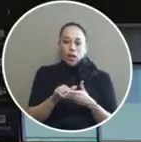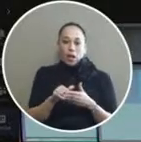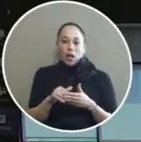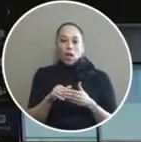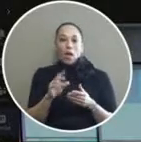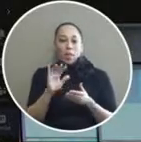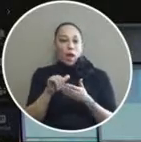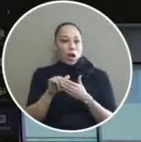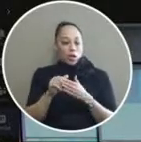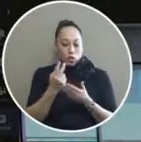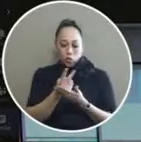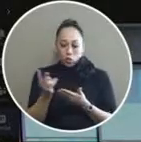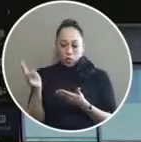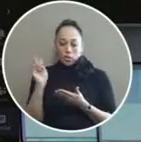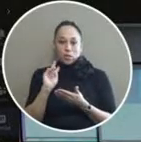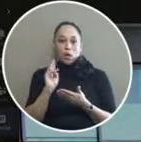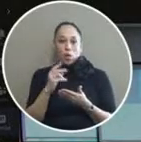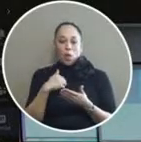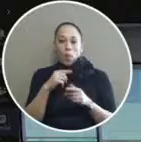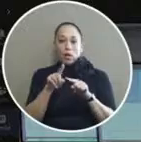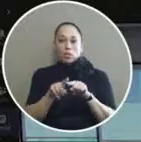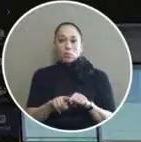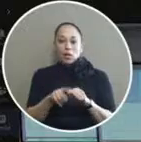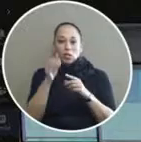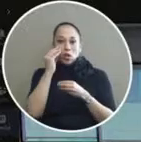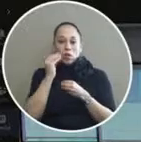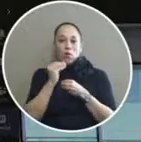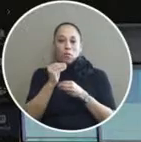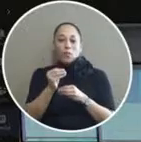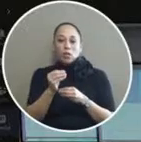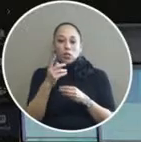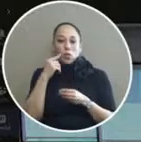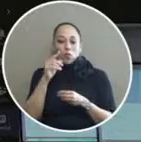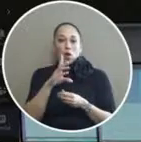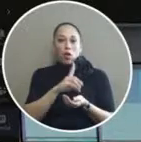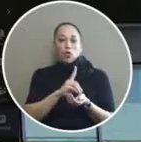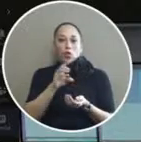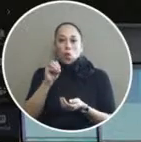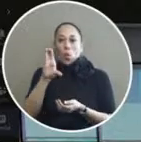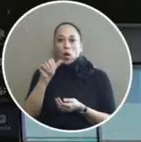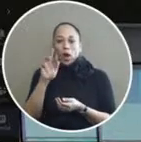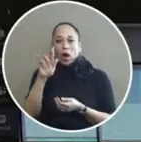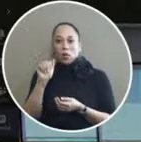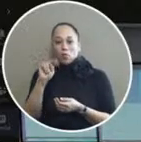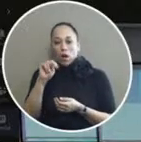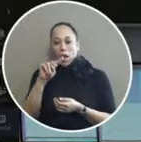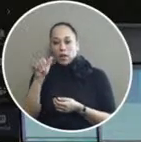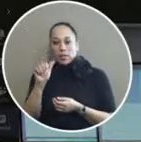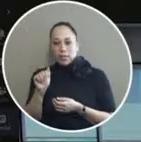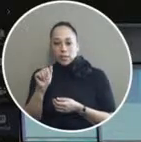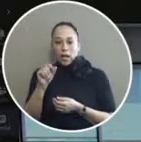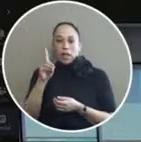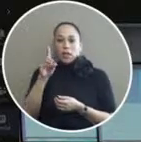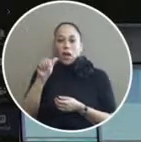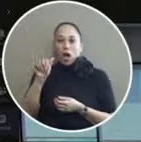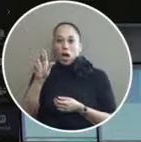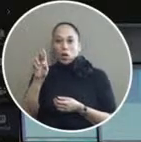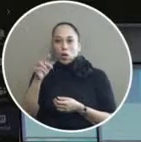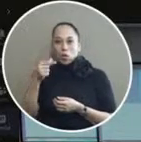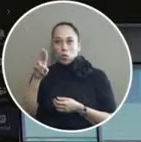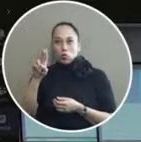to the governor 2 weeks ago was based on information given by Dr. Ocaranza, Mario D'Agostino,